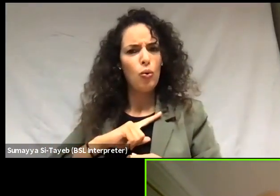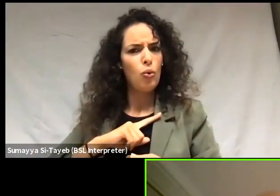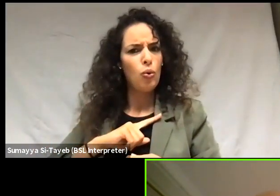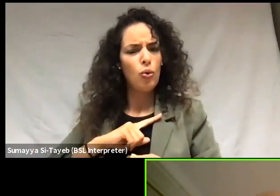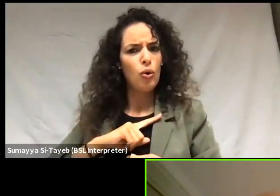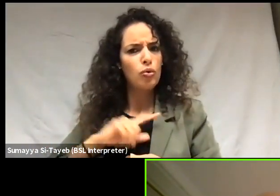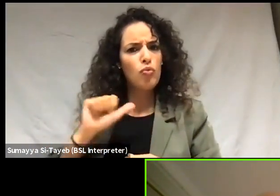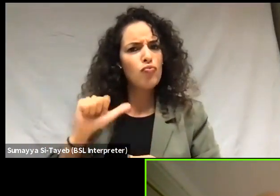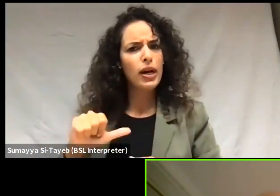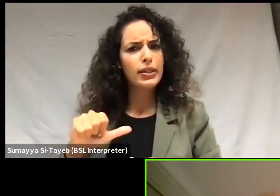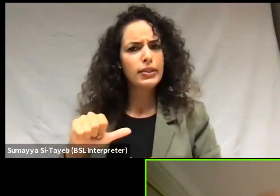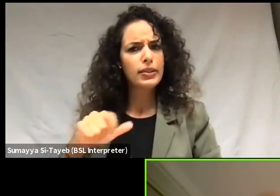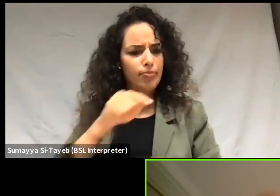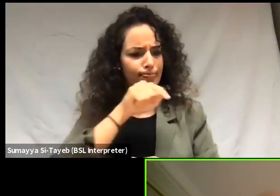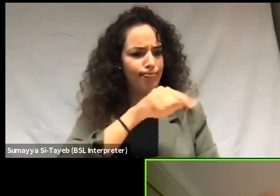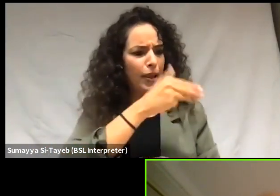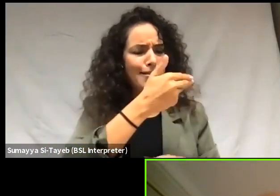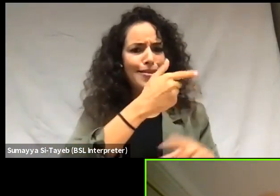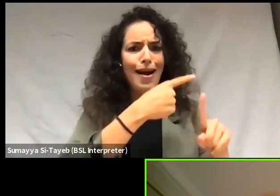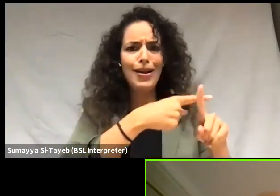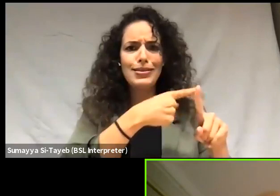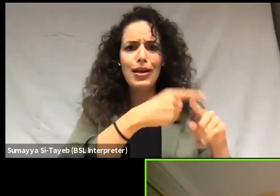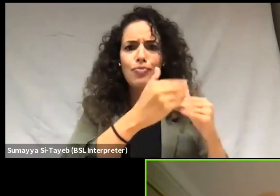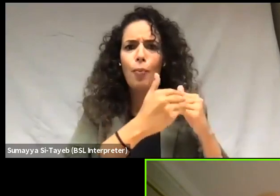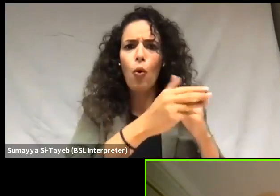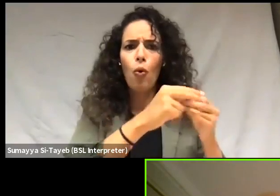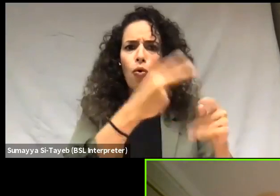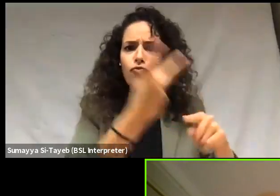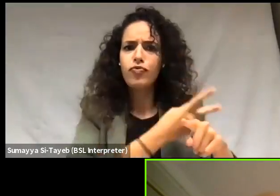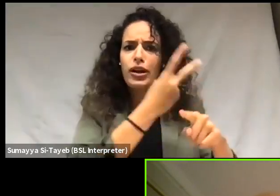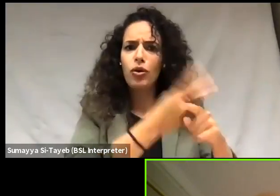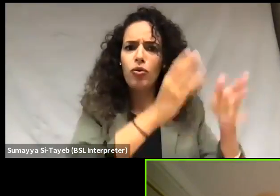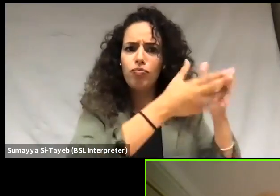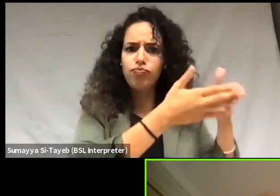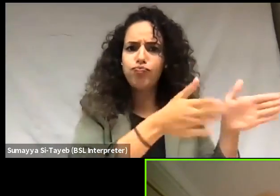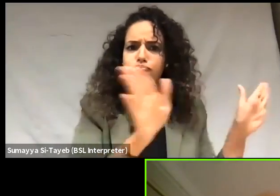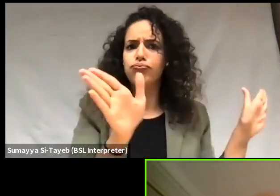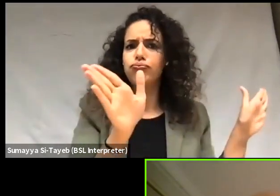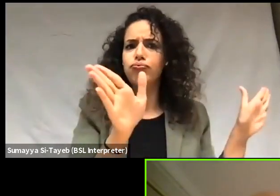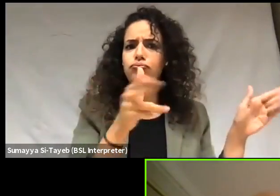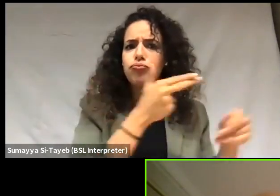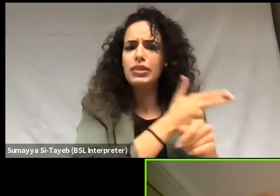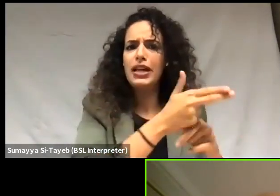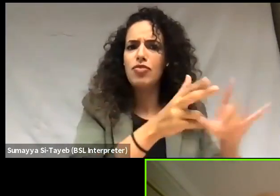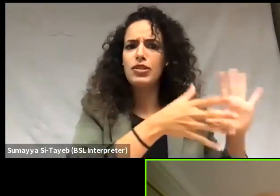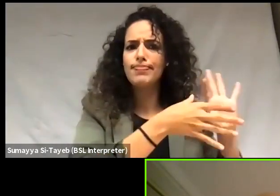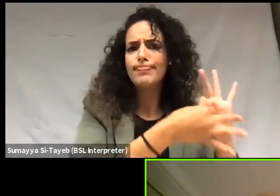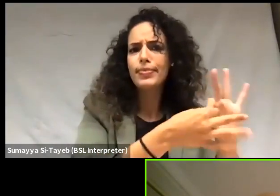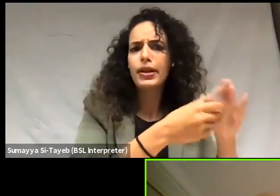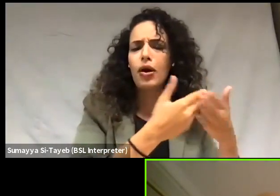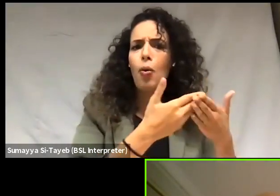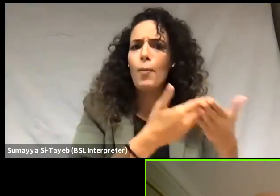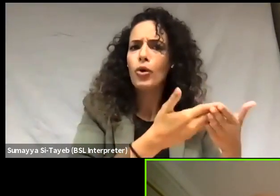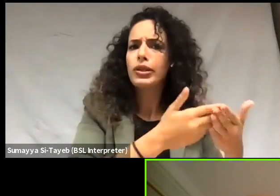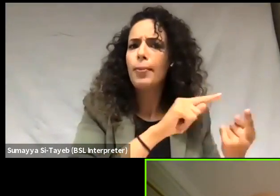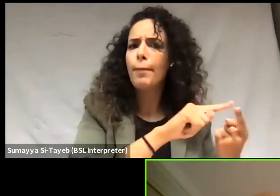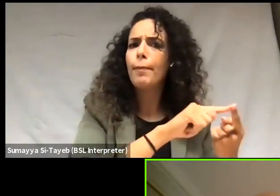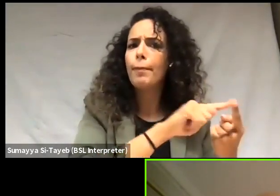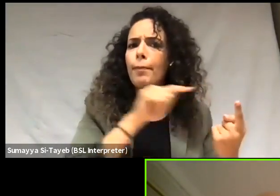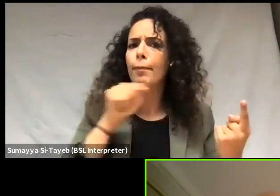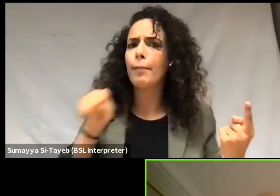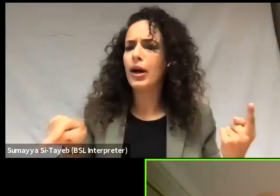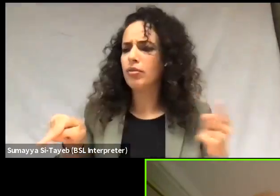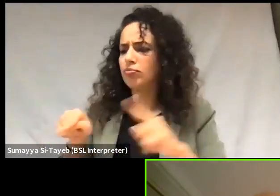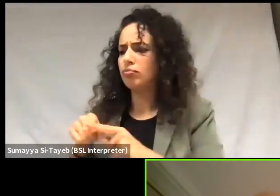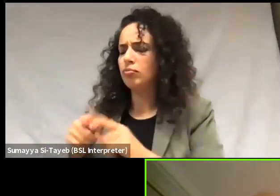many, 9 times as frequent, the word terrorist or terrorism appeared alongside Muslims or Islam, as opposed